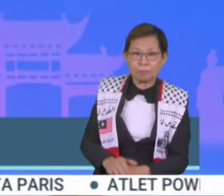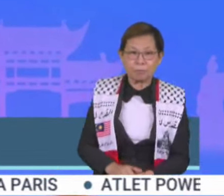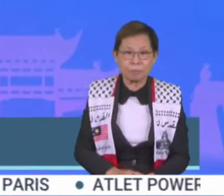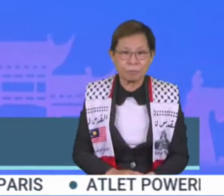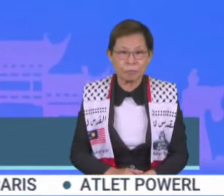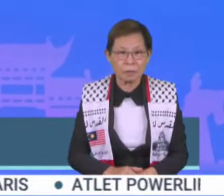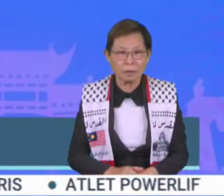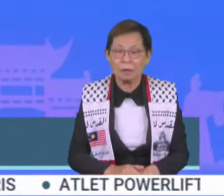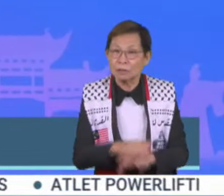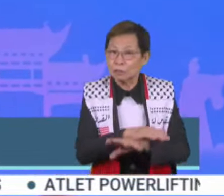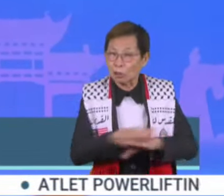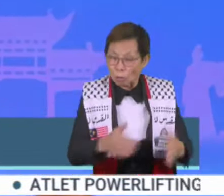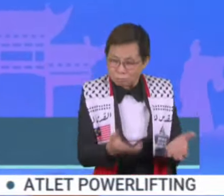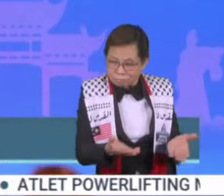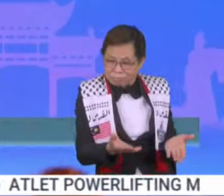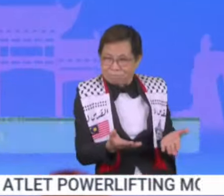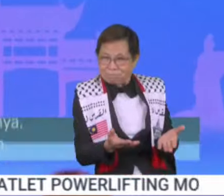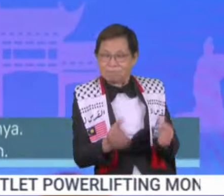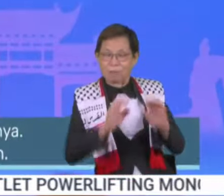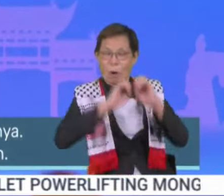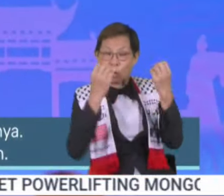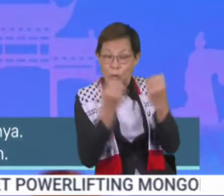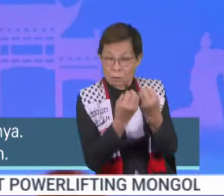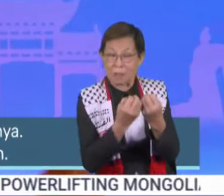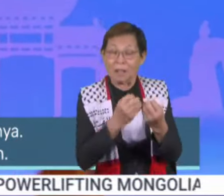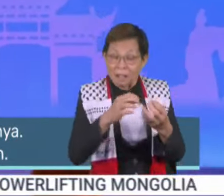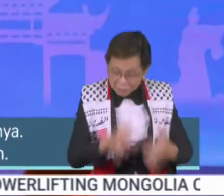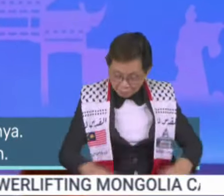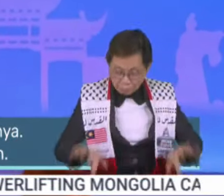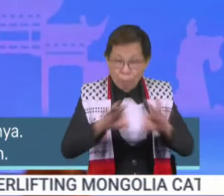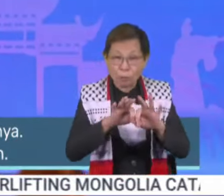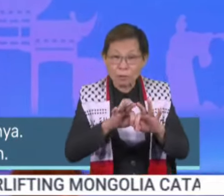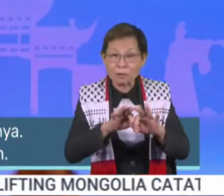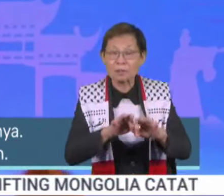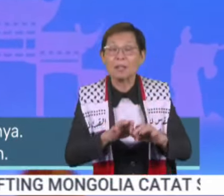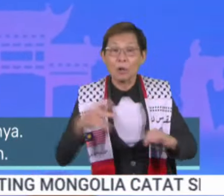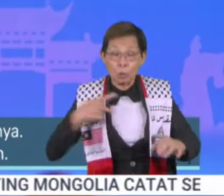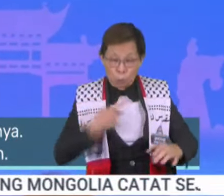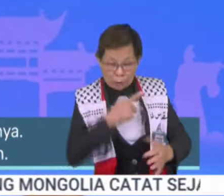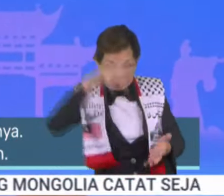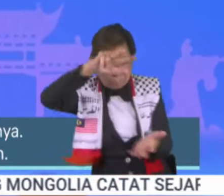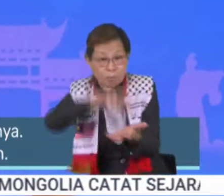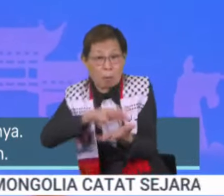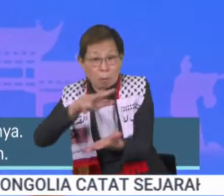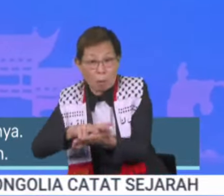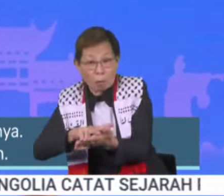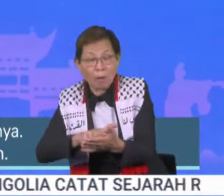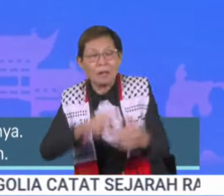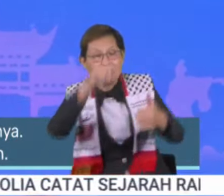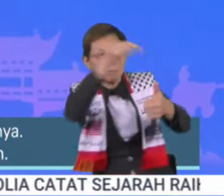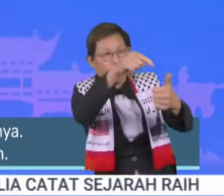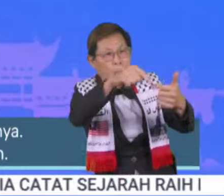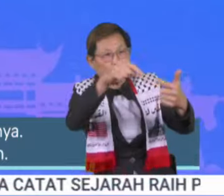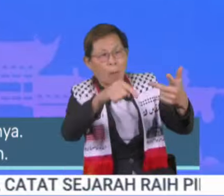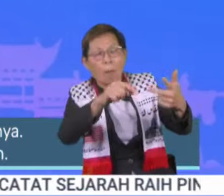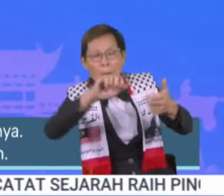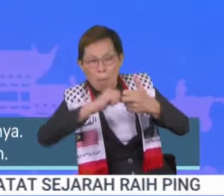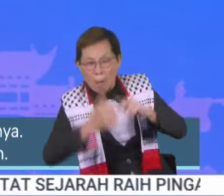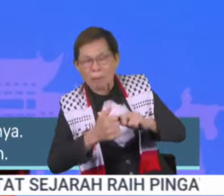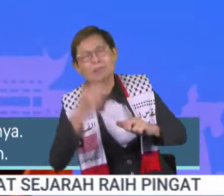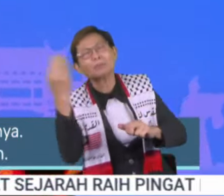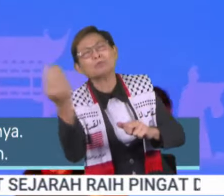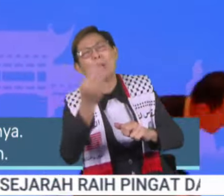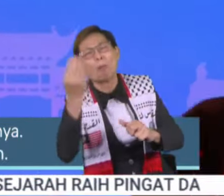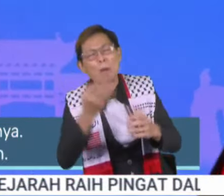local organizations. It is crucial that we recognize this problem as a common